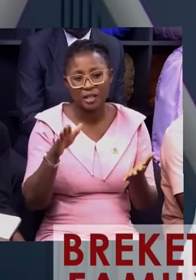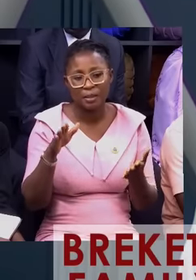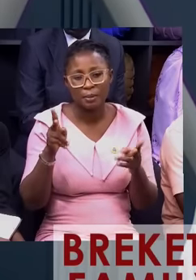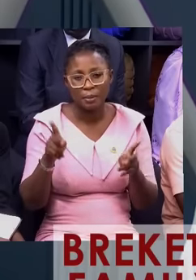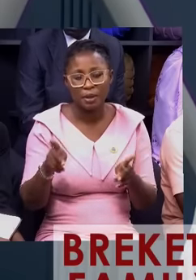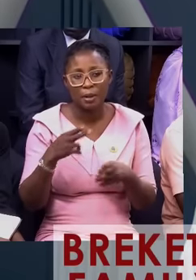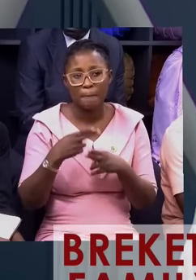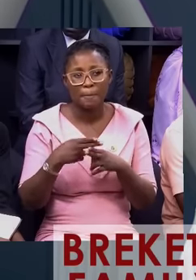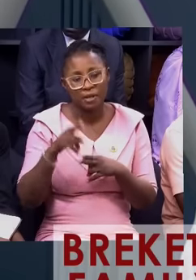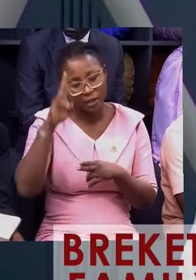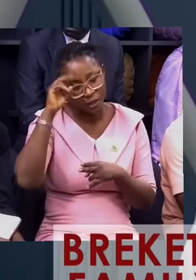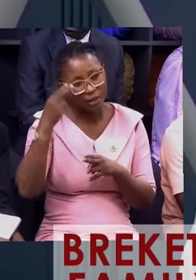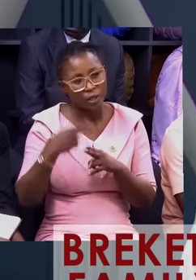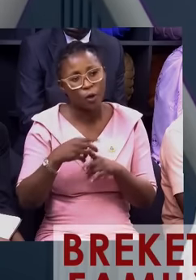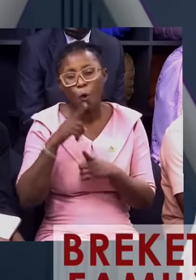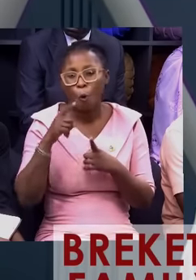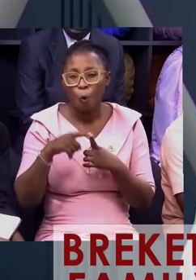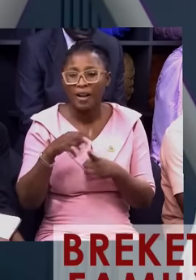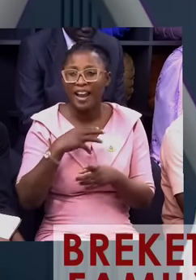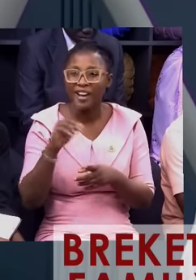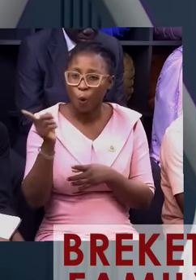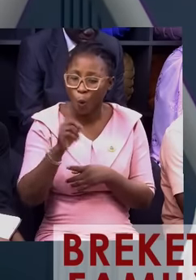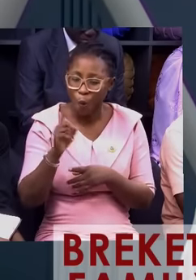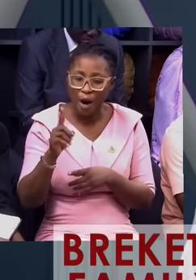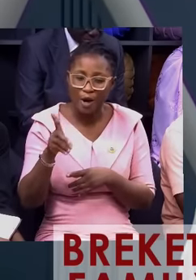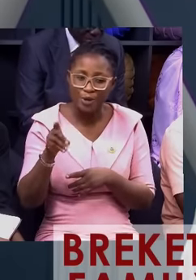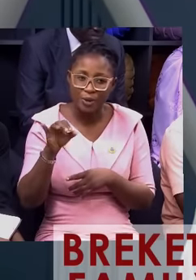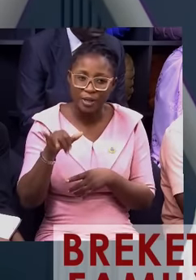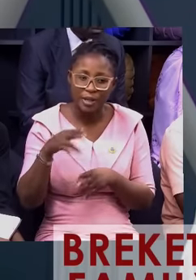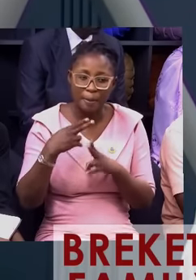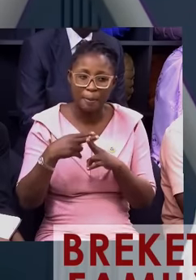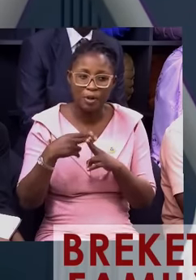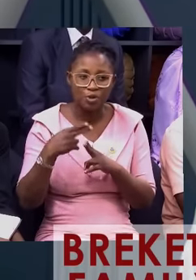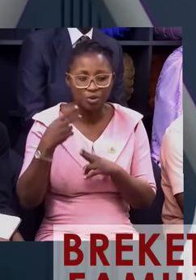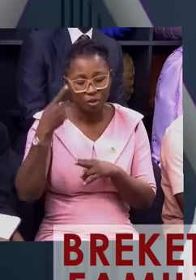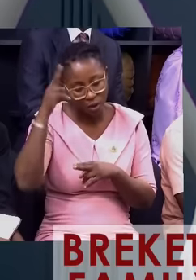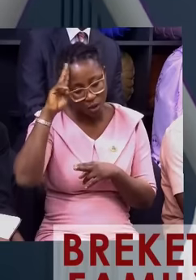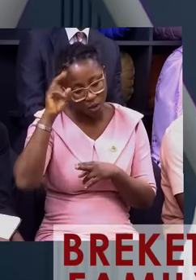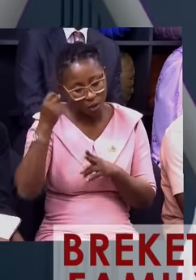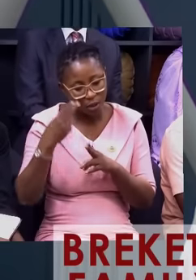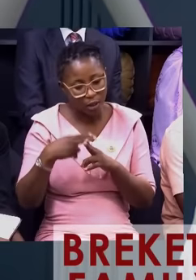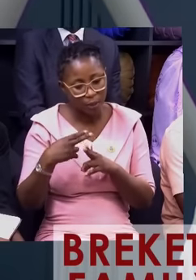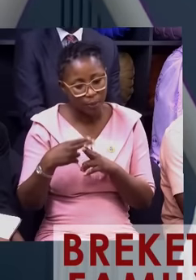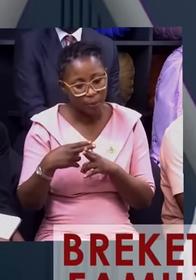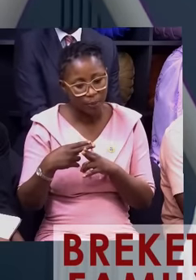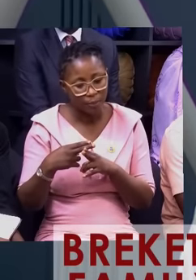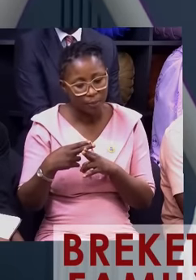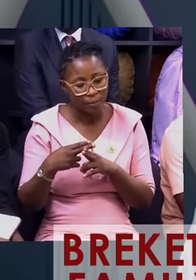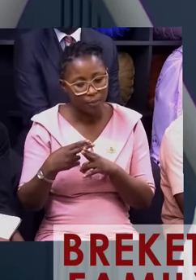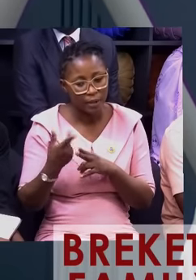when did they mention his name and where did they mention his name